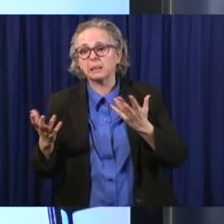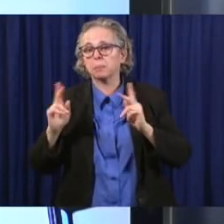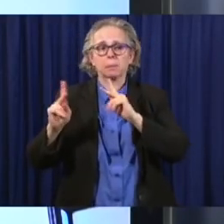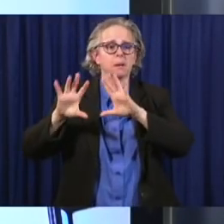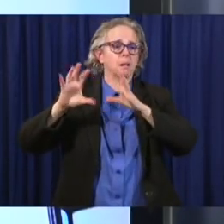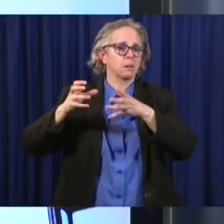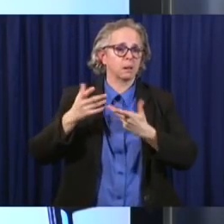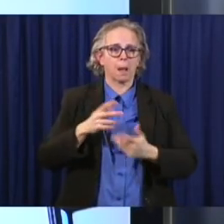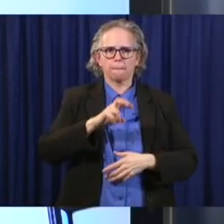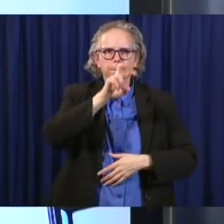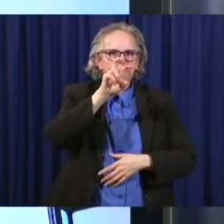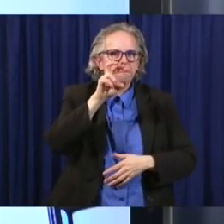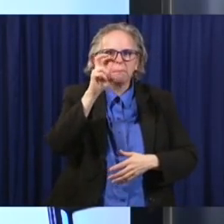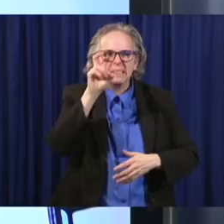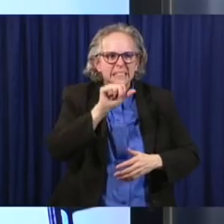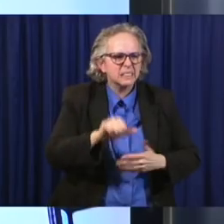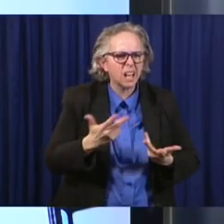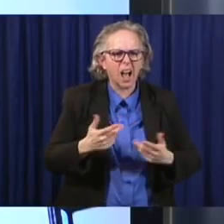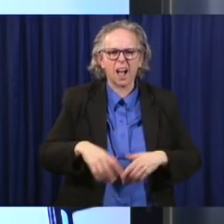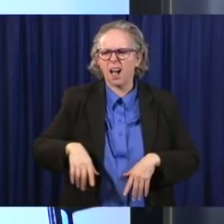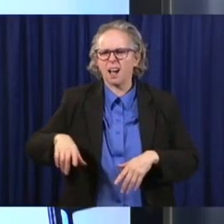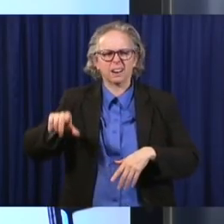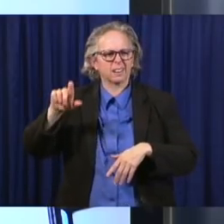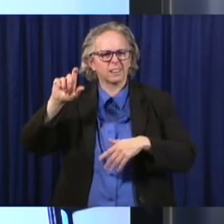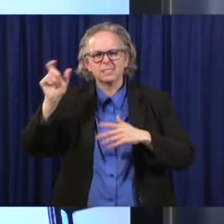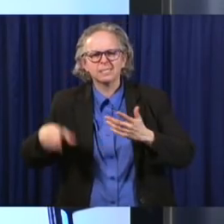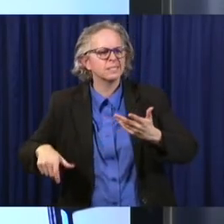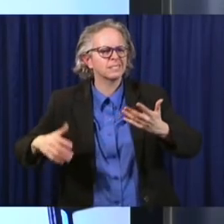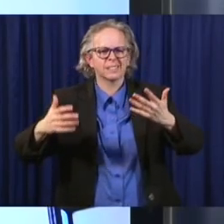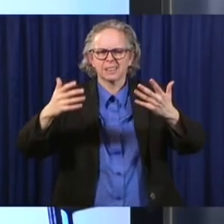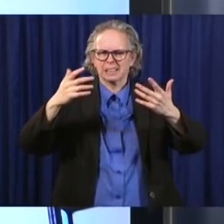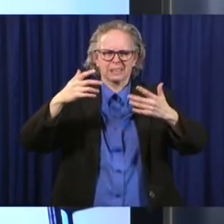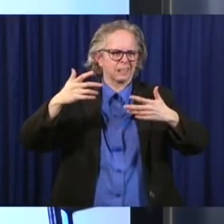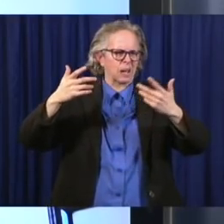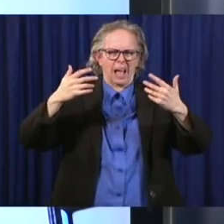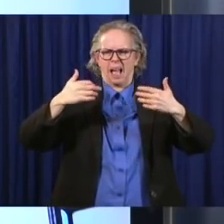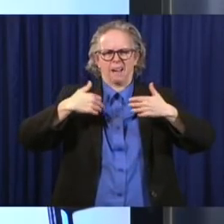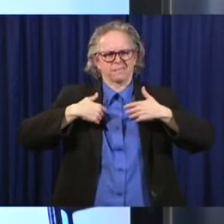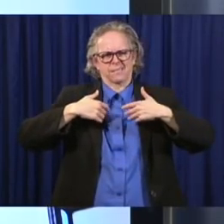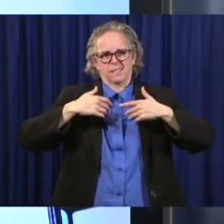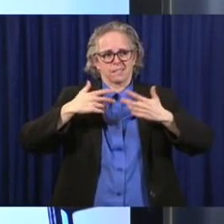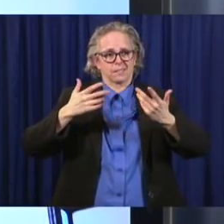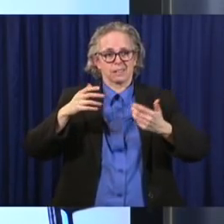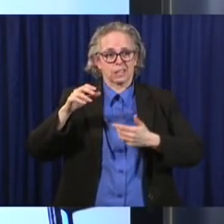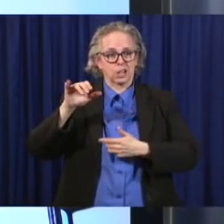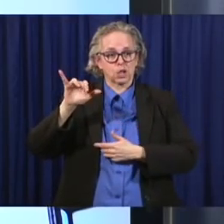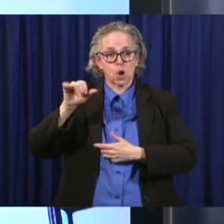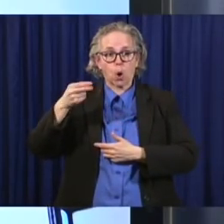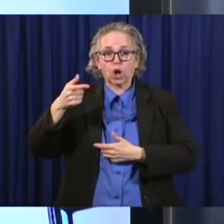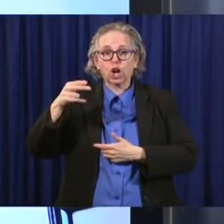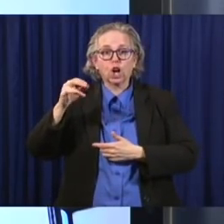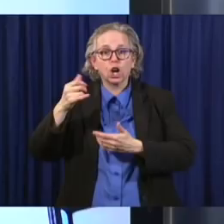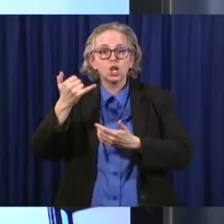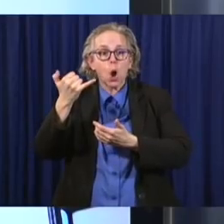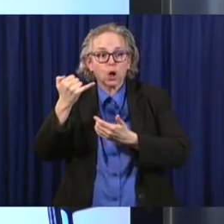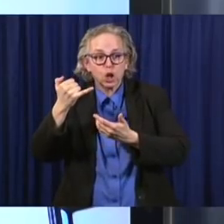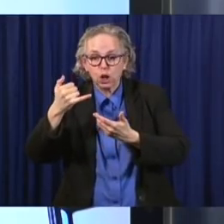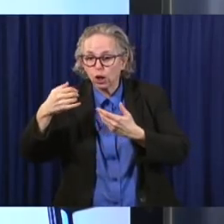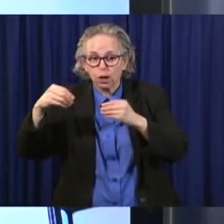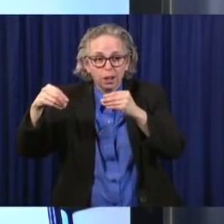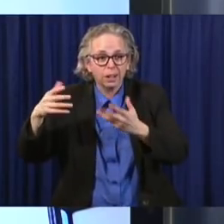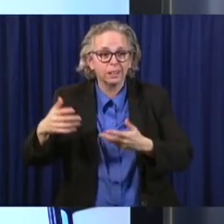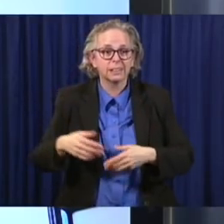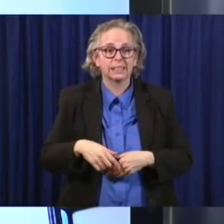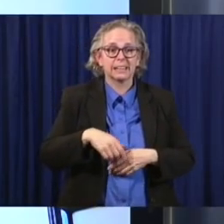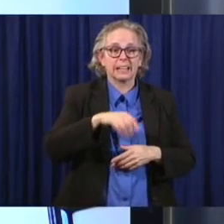pizza, Italian, we had a yogurt stand, we had a tap room, quick